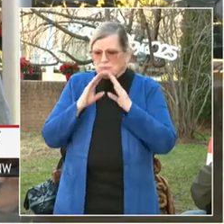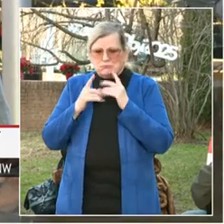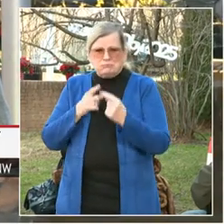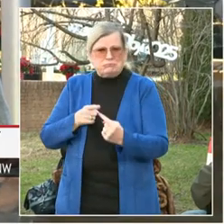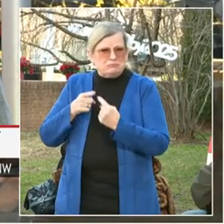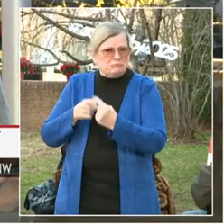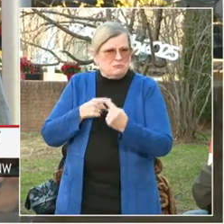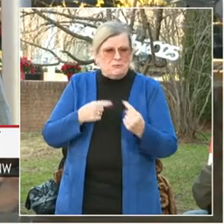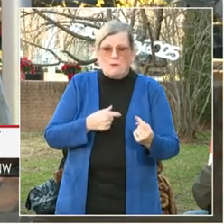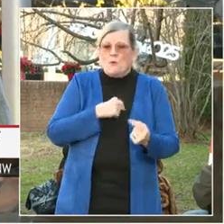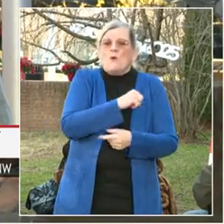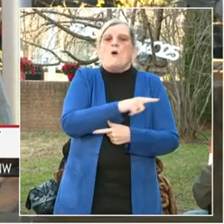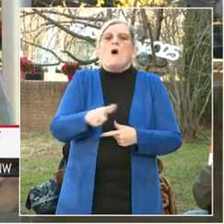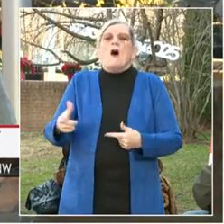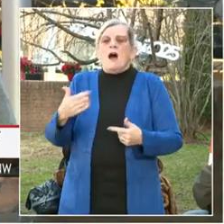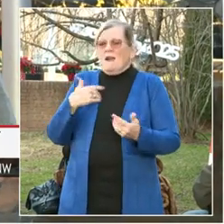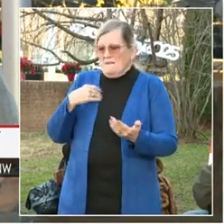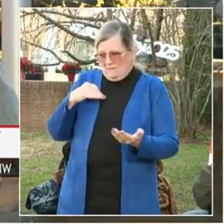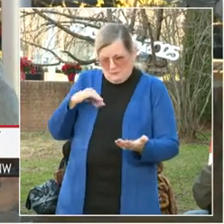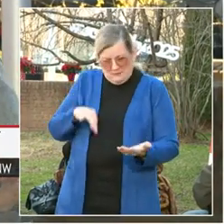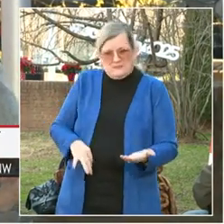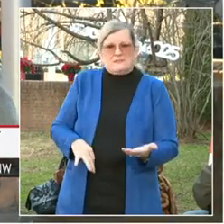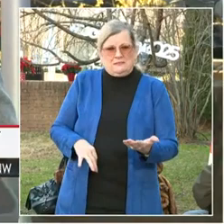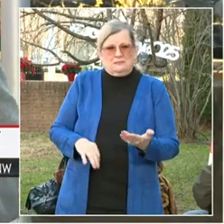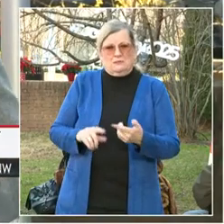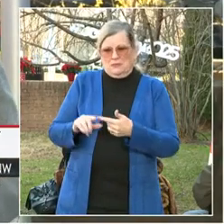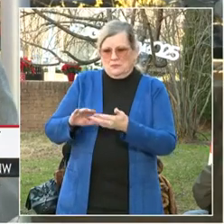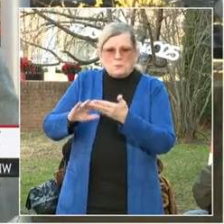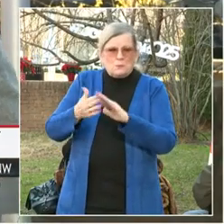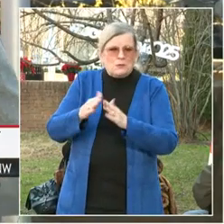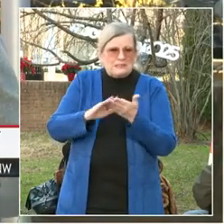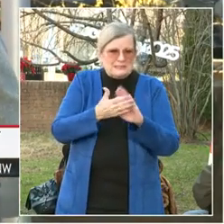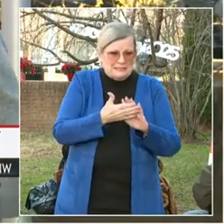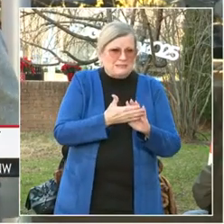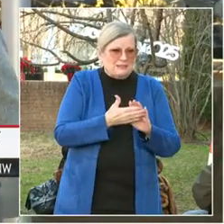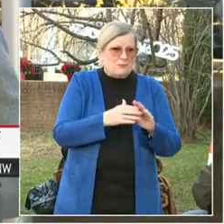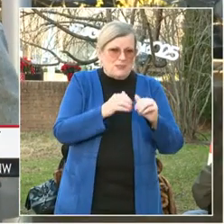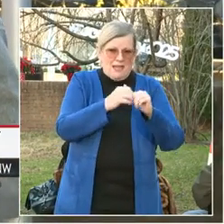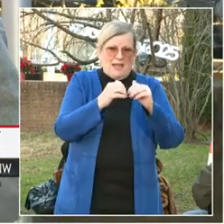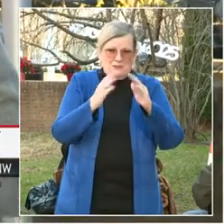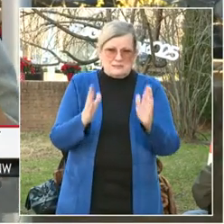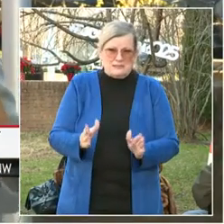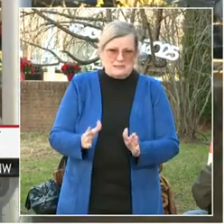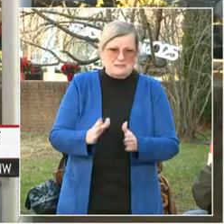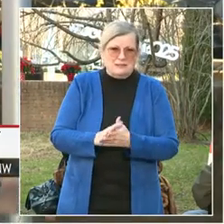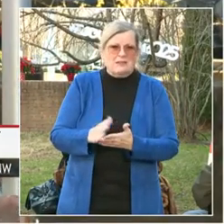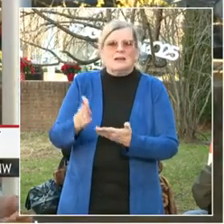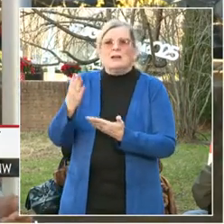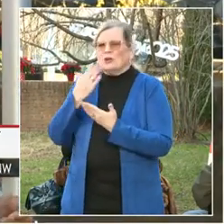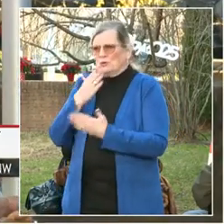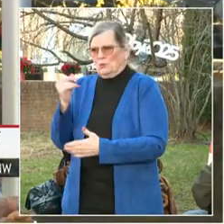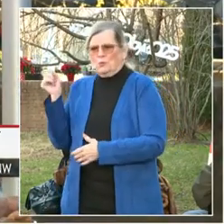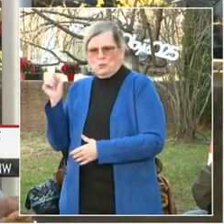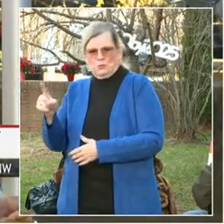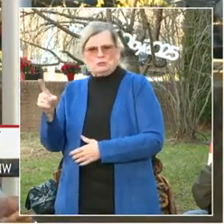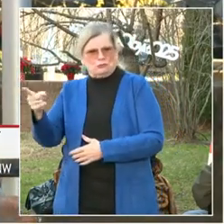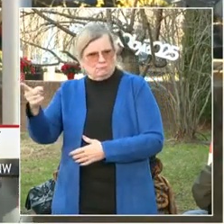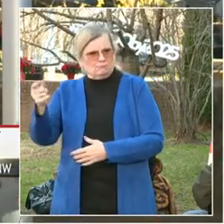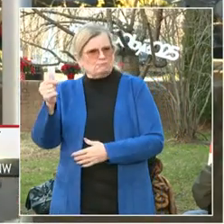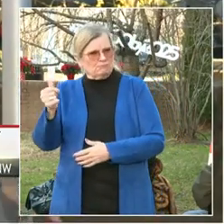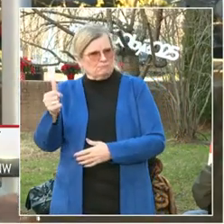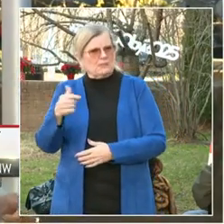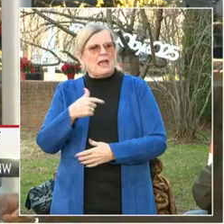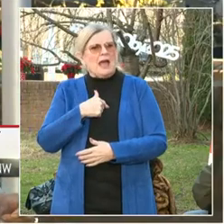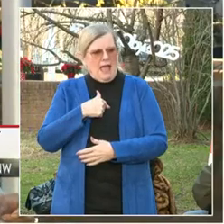a more inclusive community? Well, thank you for that question. And it's true that we have, the city supports a lot